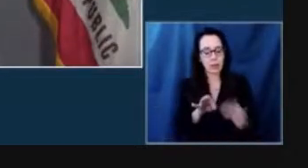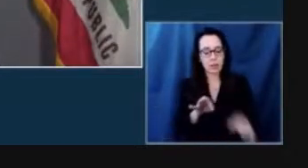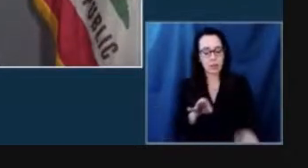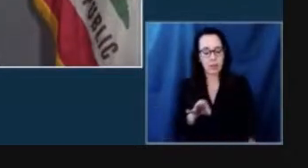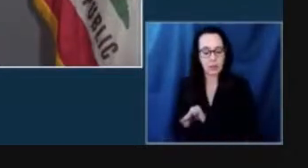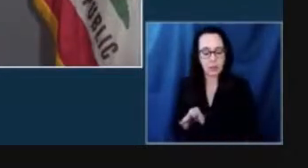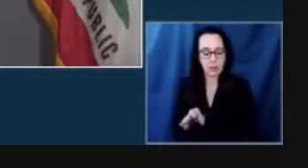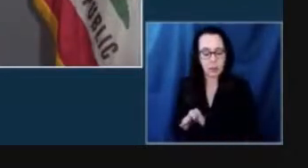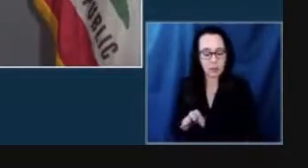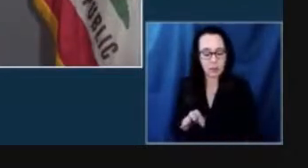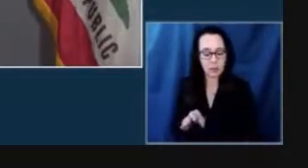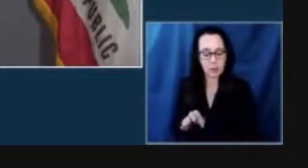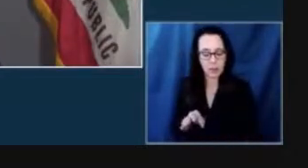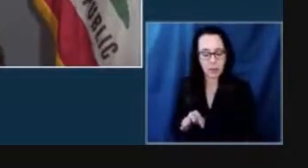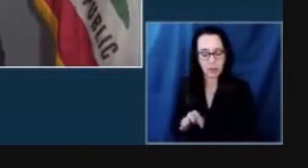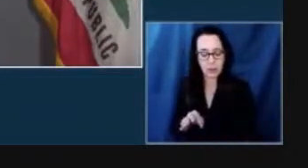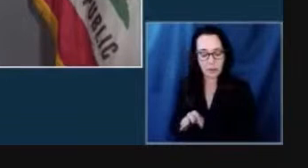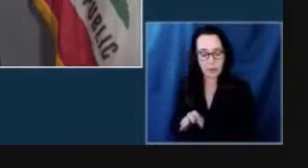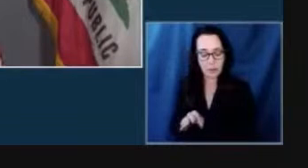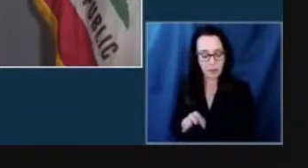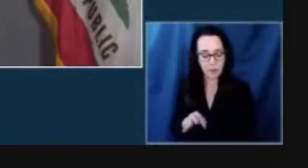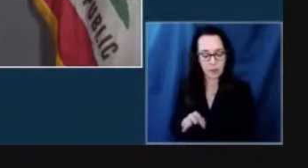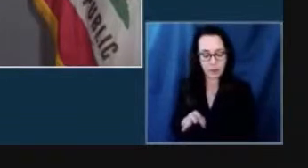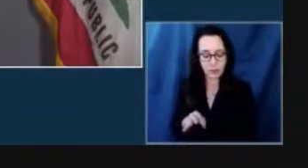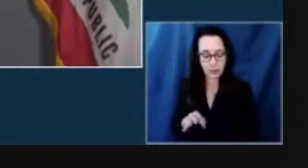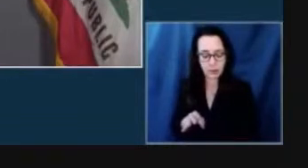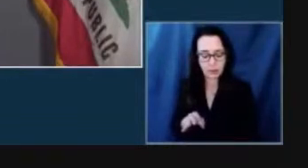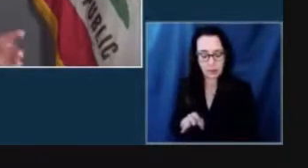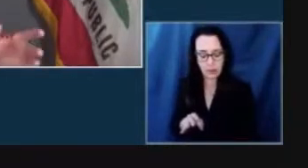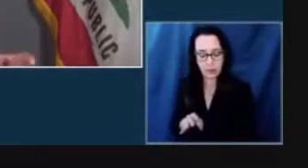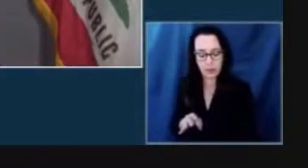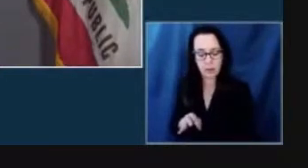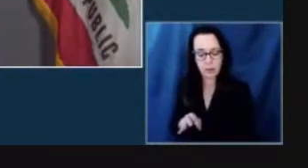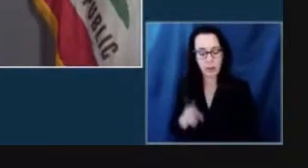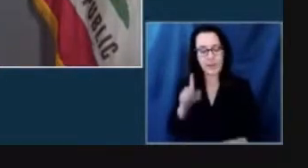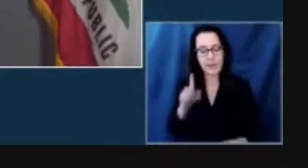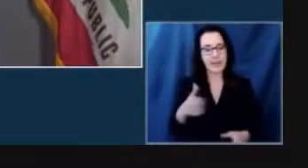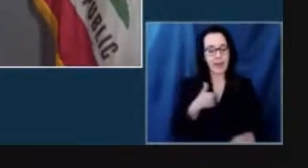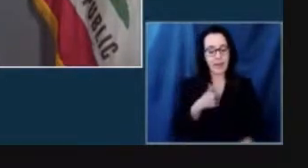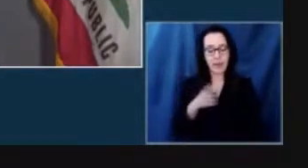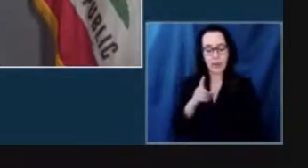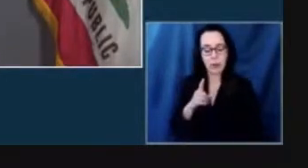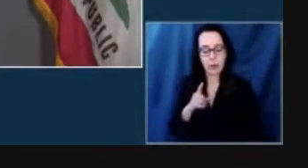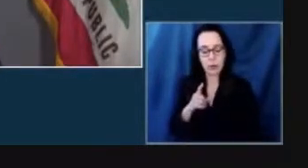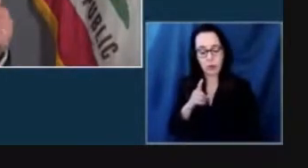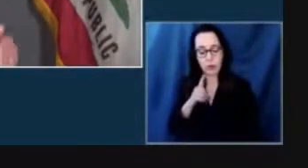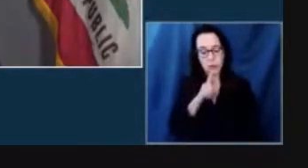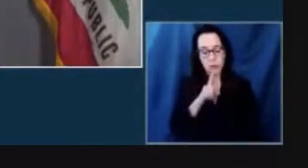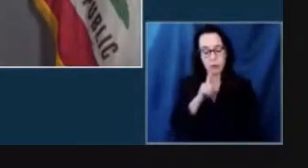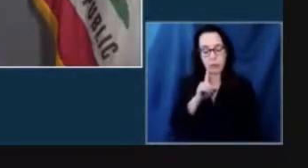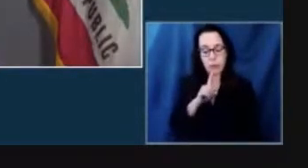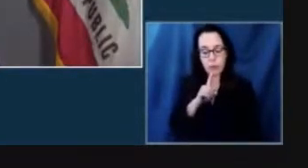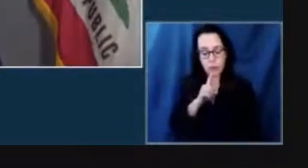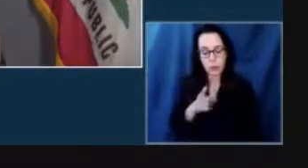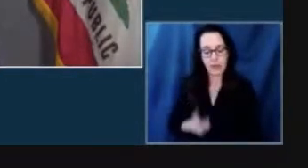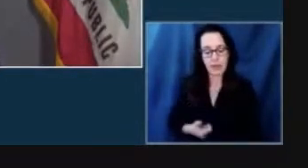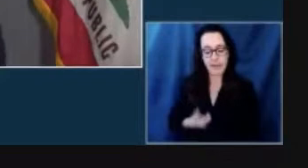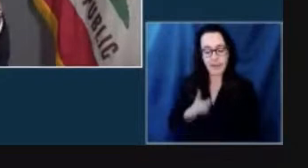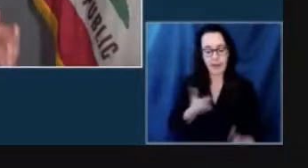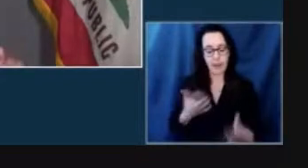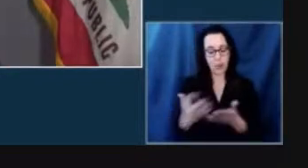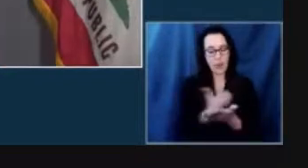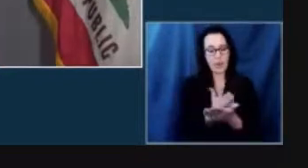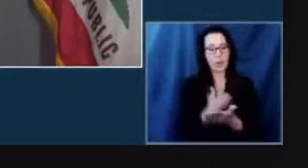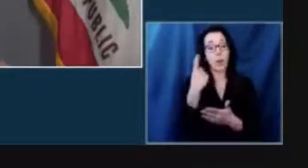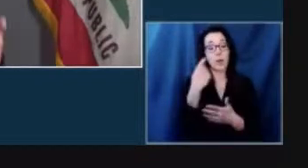climate change with a Green New Deal, a true living wage. And I must say that part of the reason that progress has not been made is